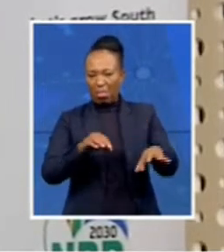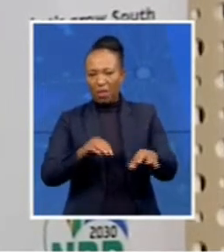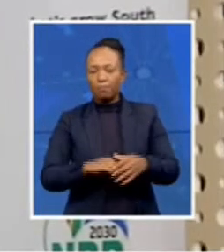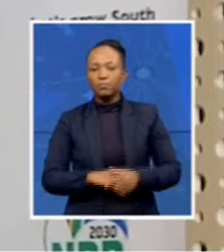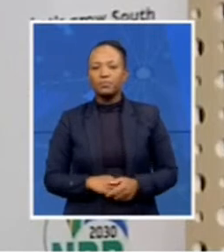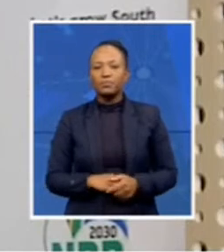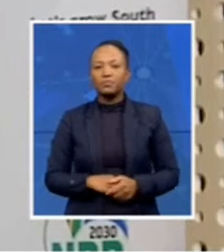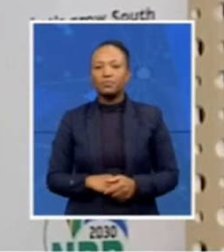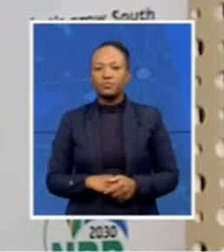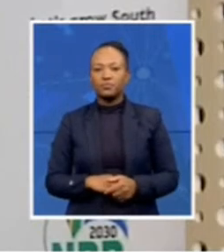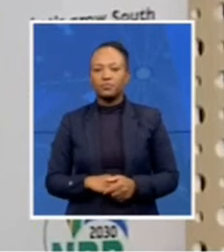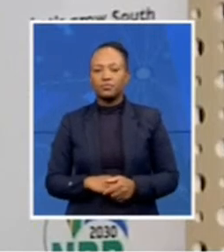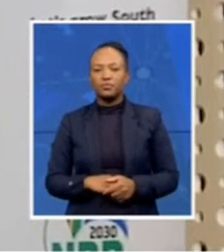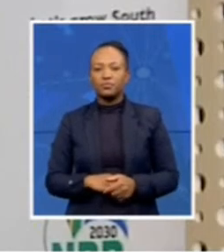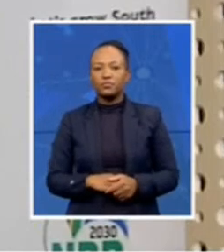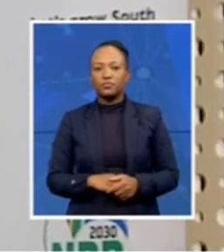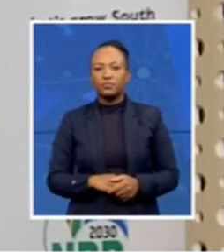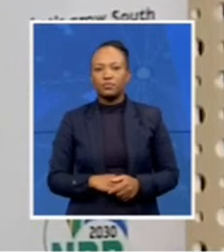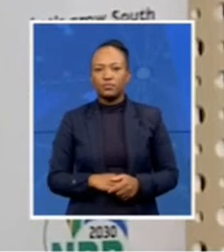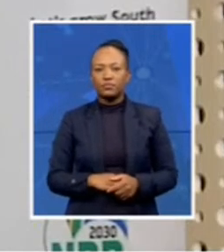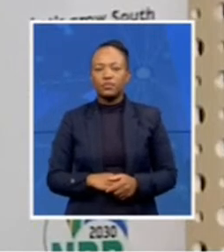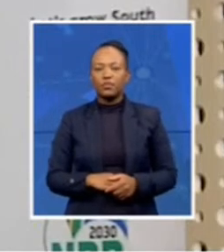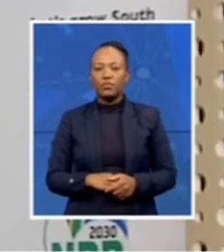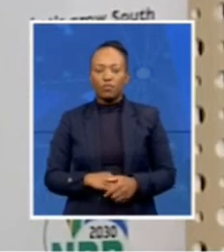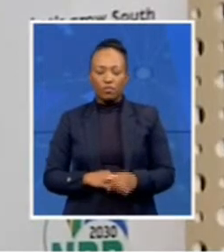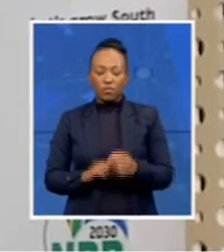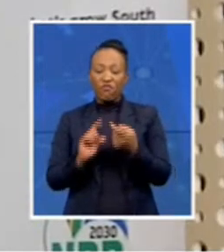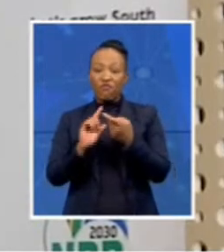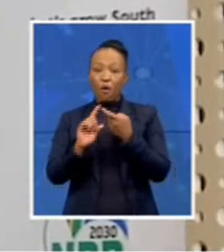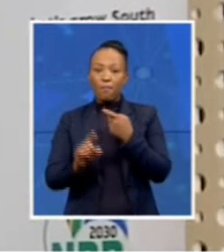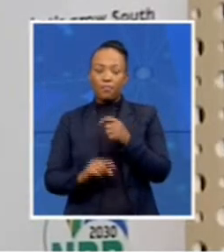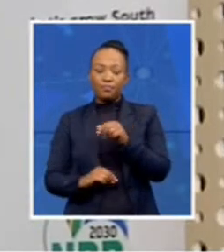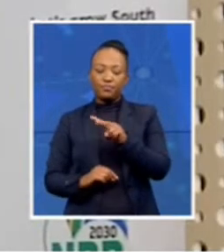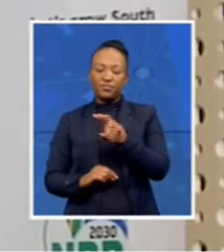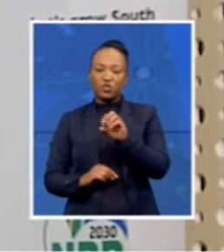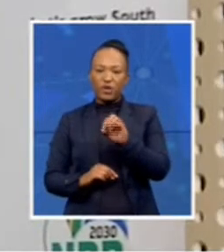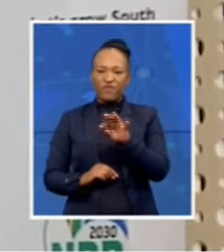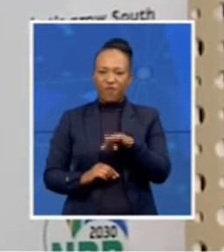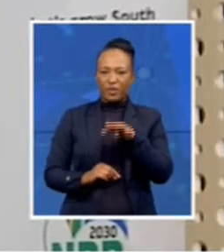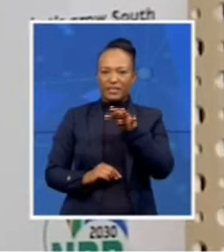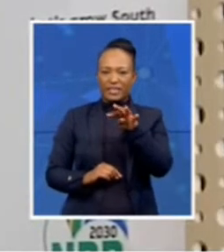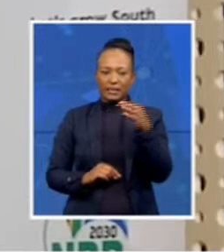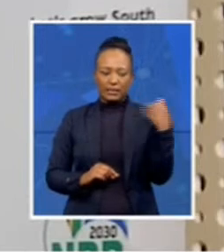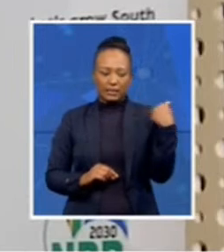Since 2014, the department has investigated a total of